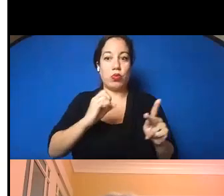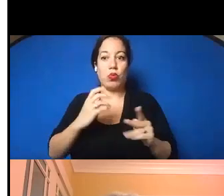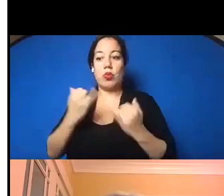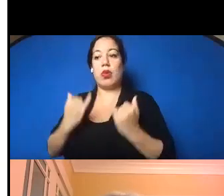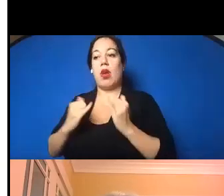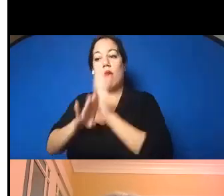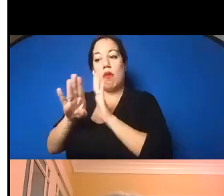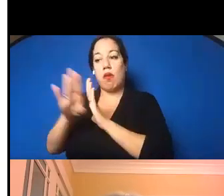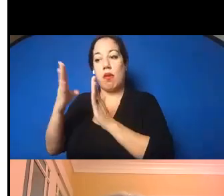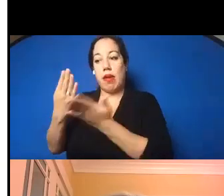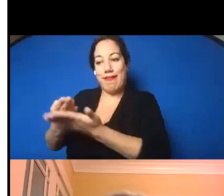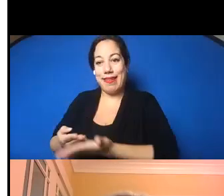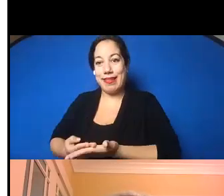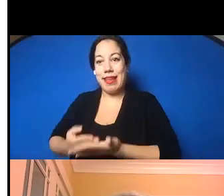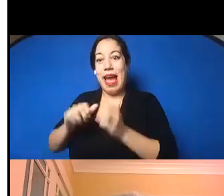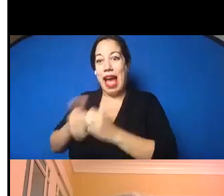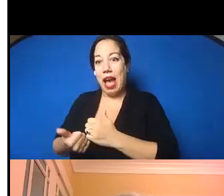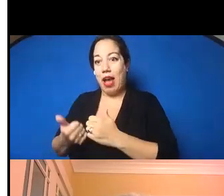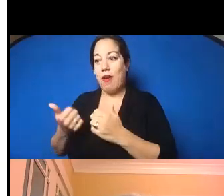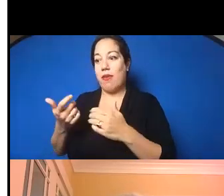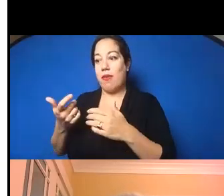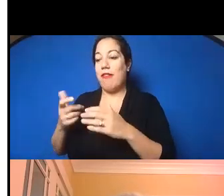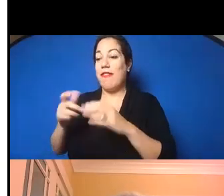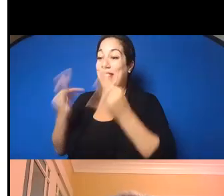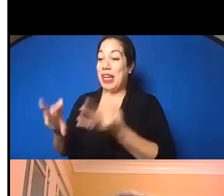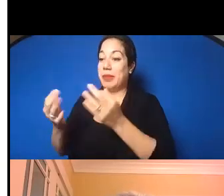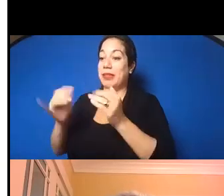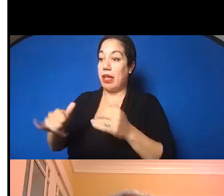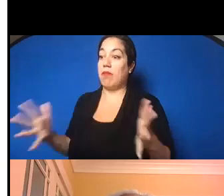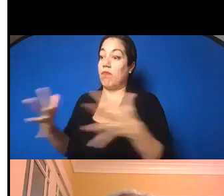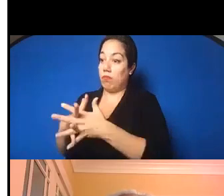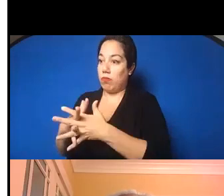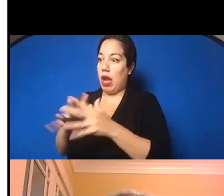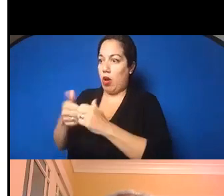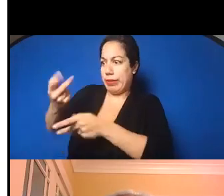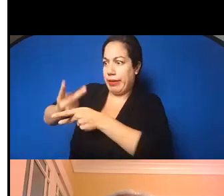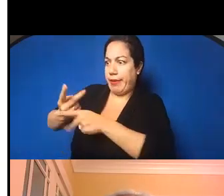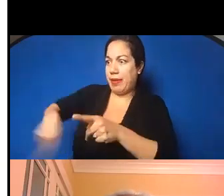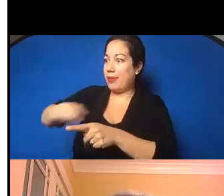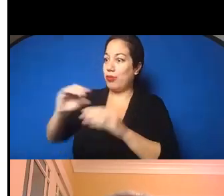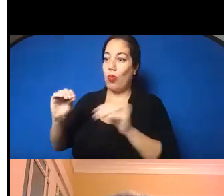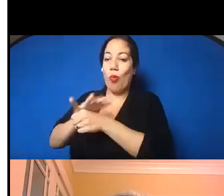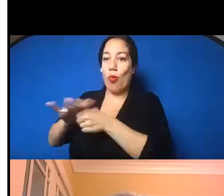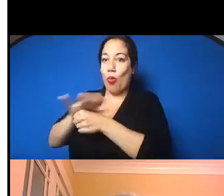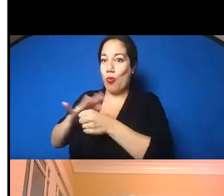basis for how childbearing families should be cared for. Unfortunately, there's no local consensus on containment